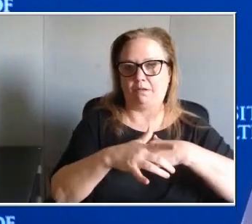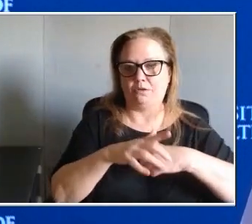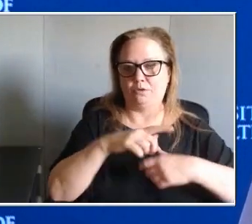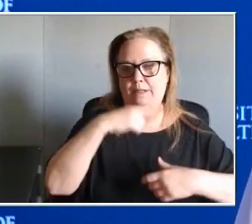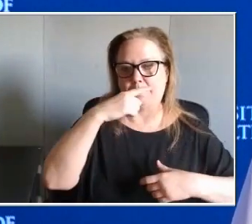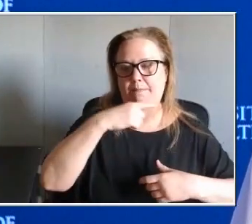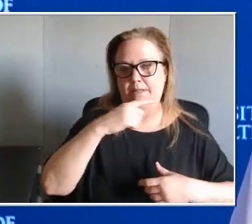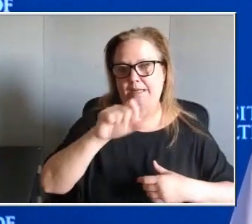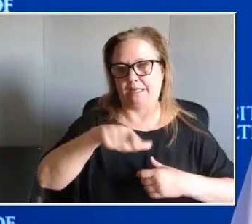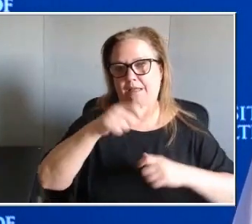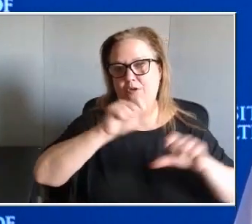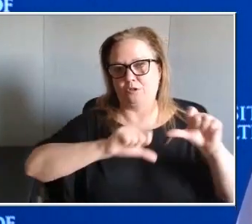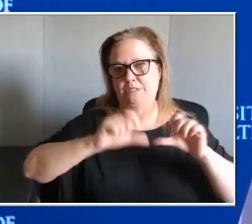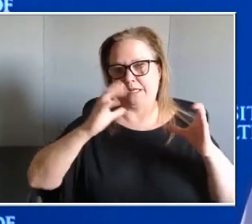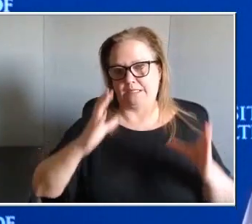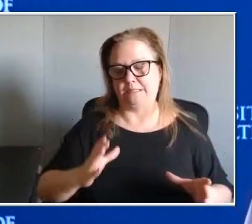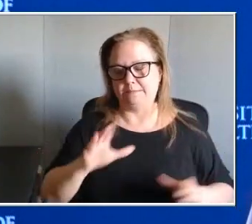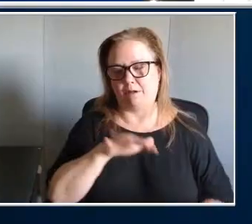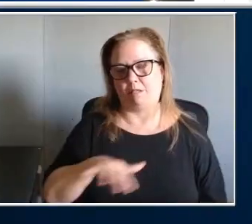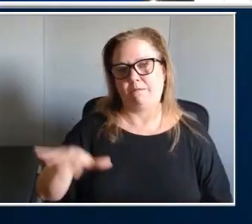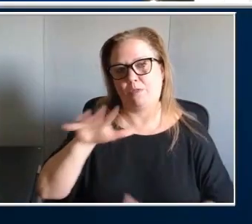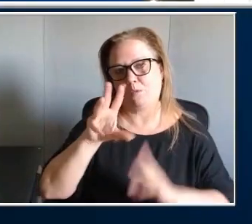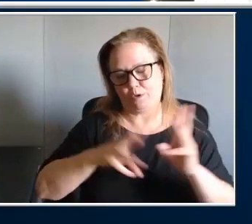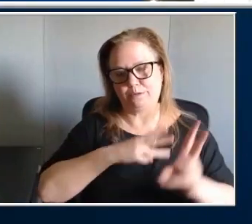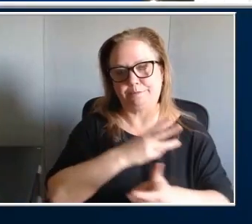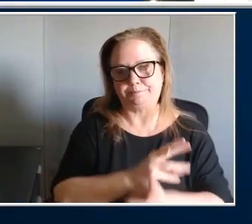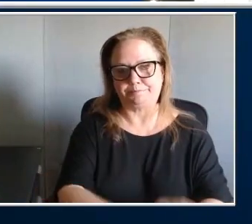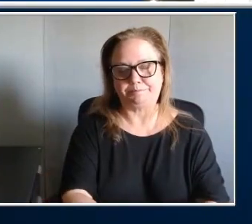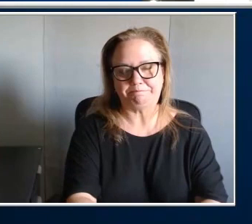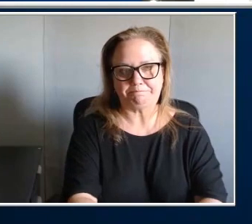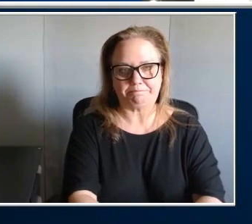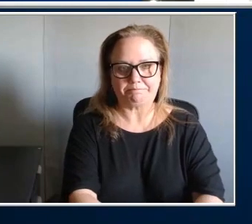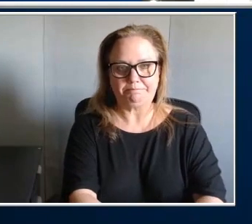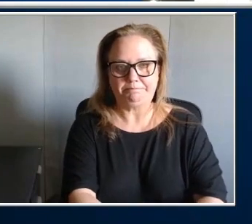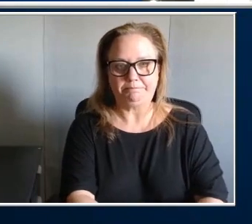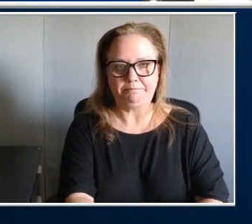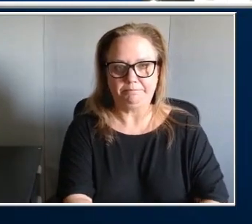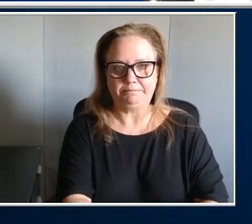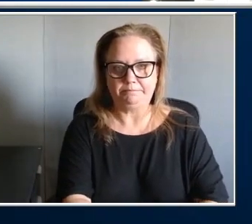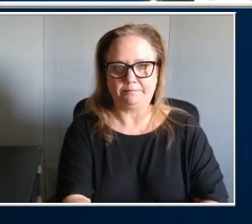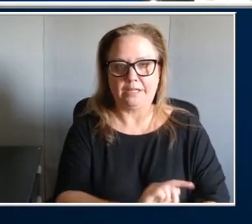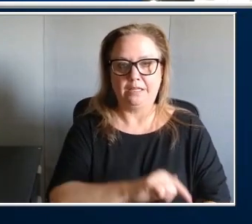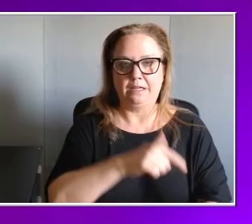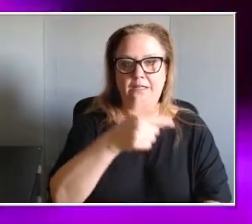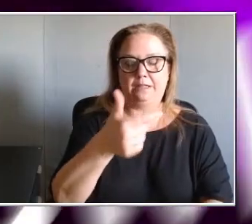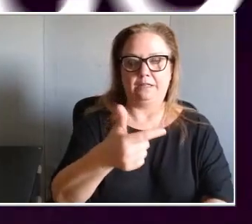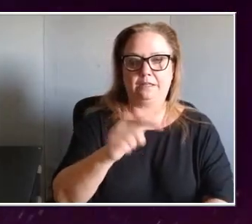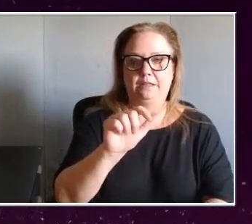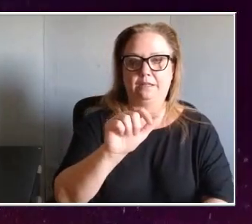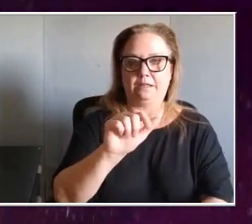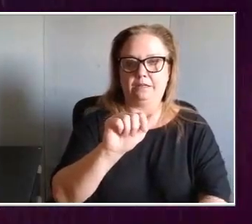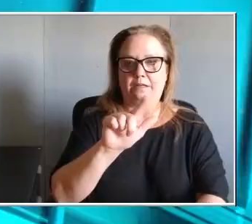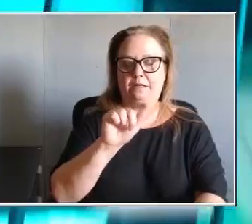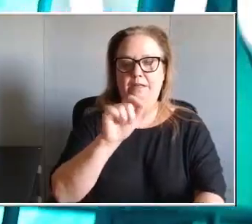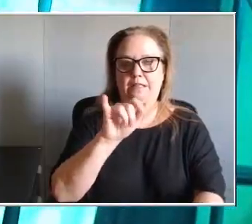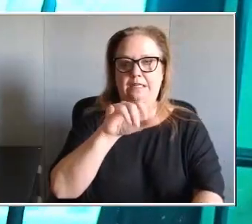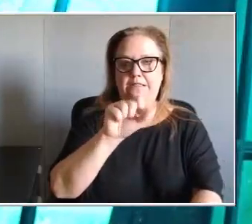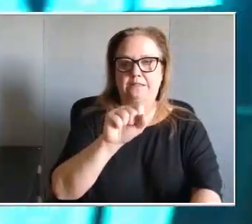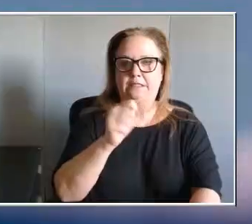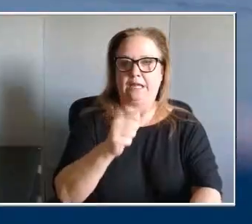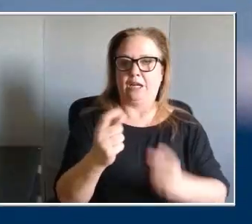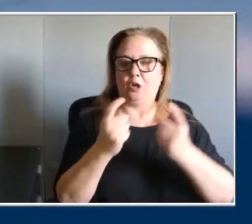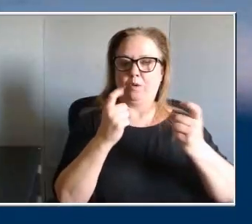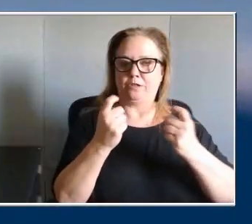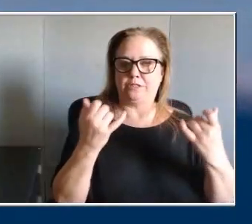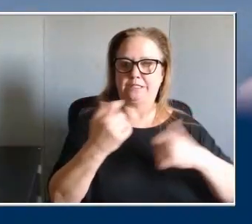and the other scientists around the world. Yeah. All right. Let's turn now to Alexis. Alexis, what kind of questions are we getting out there